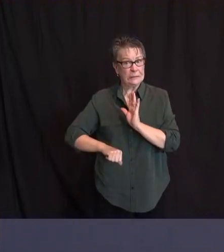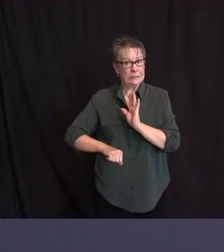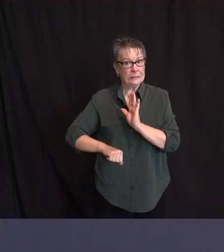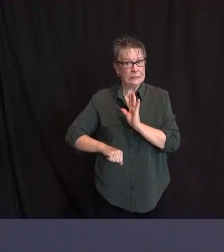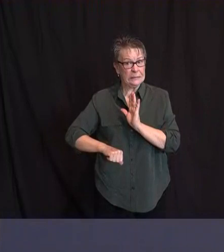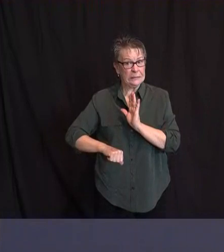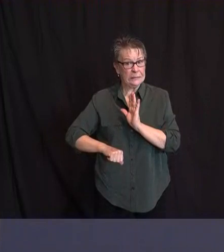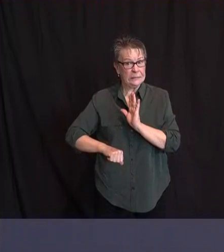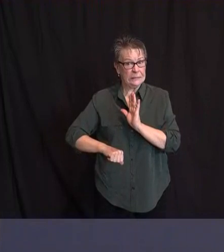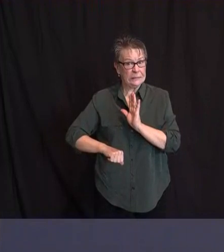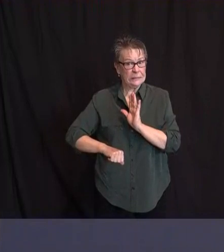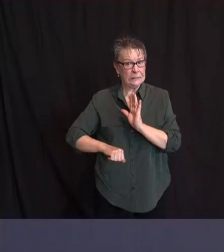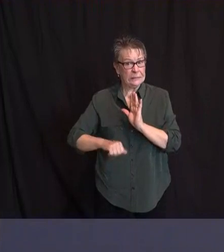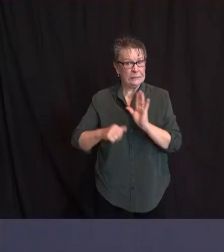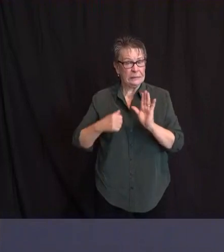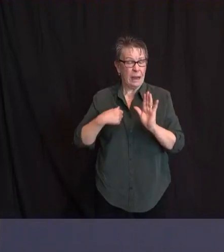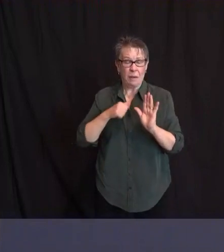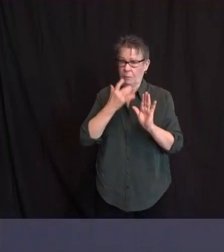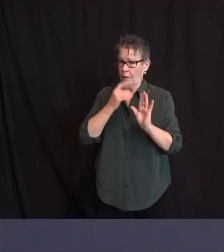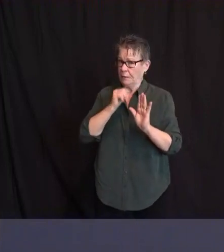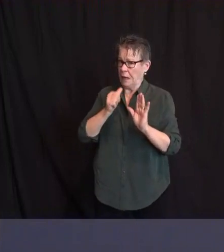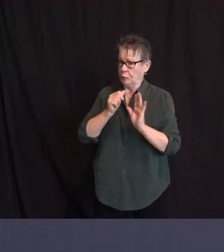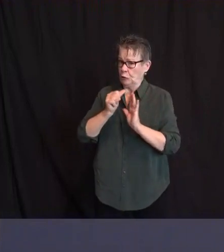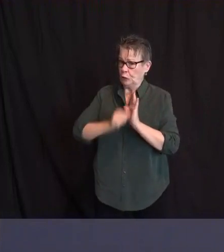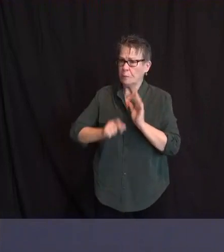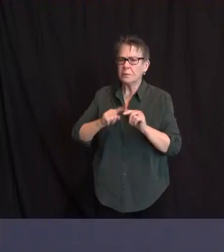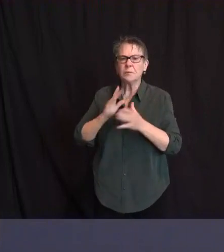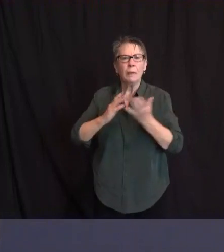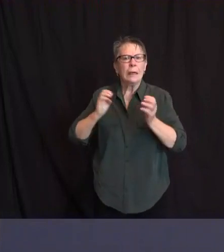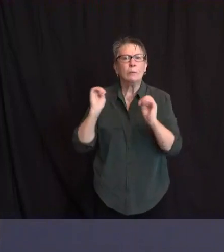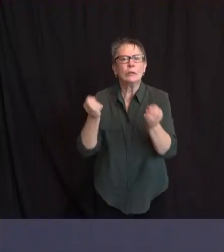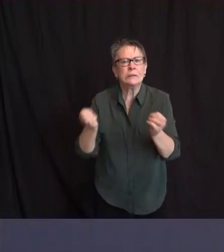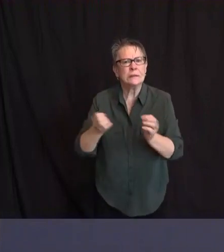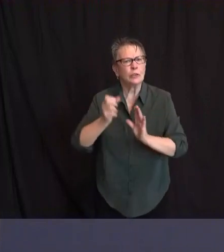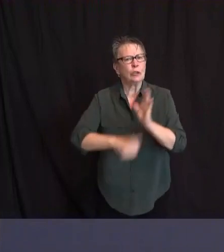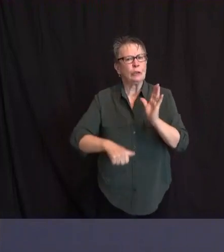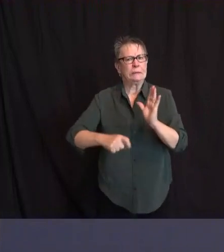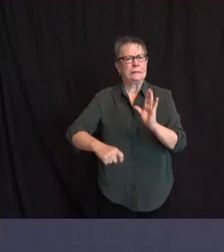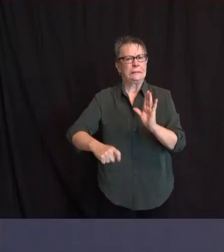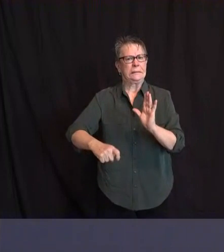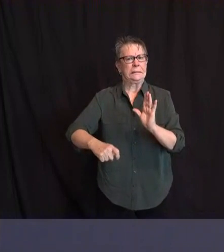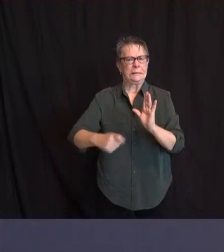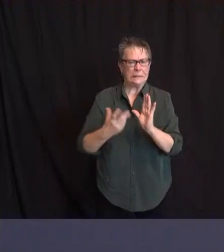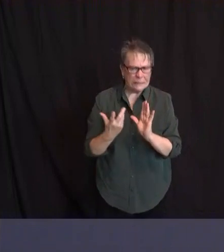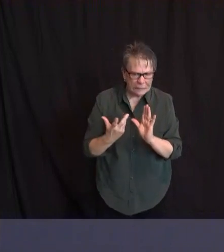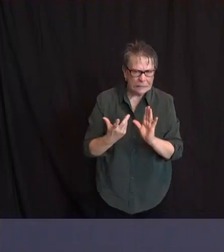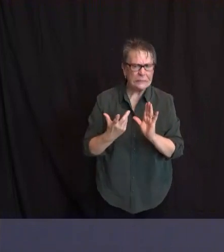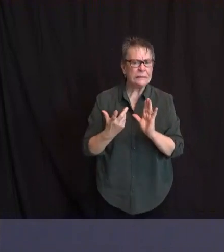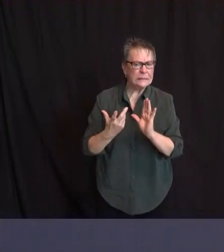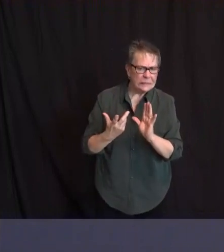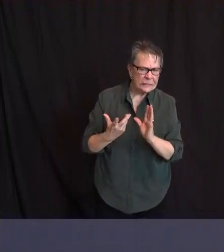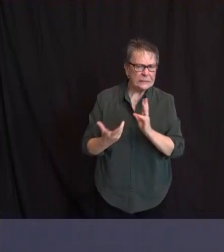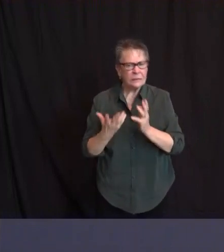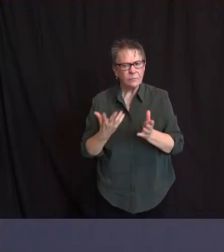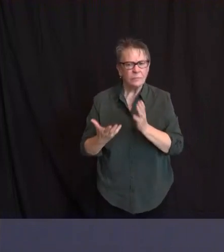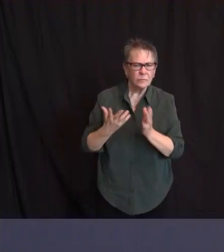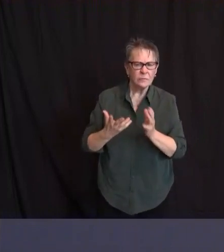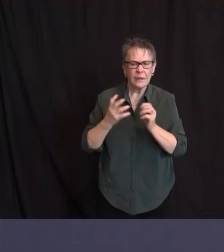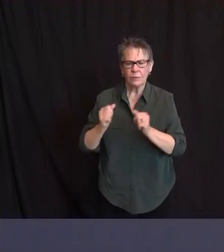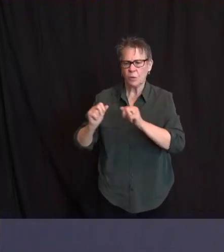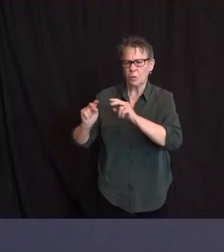operations and are needing operations in our facilities, our hospitals, and they still may need some further monitoring. Or maybe they